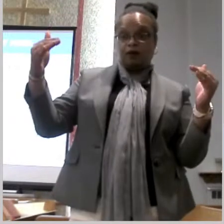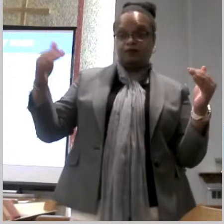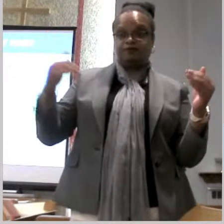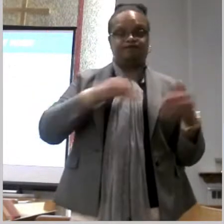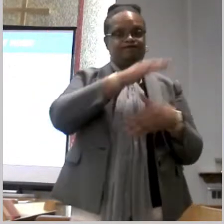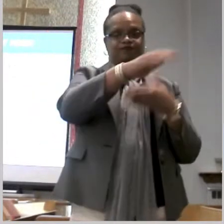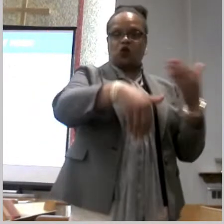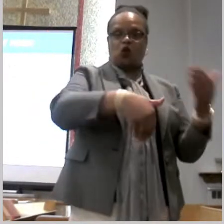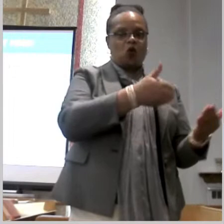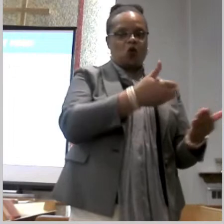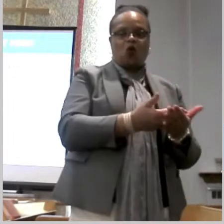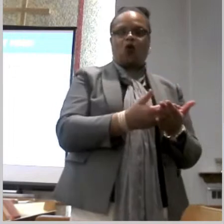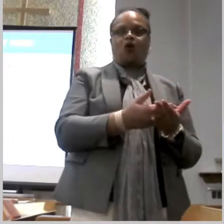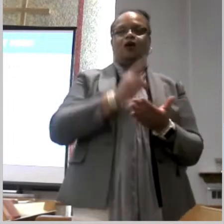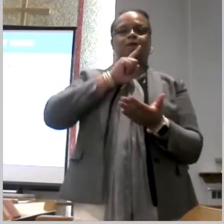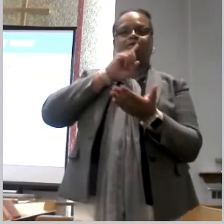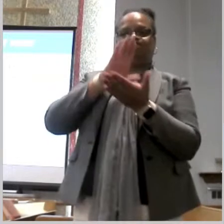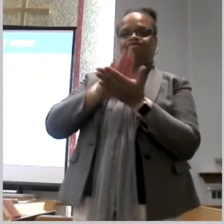from the heights of the